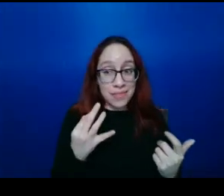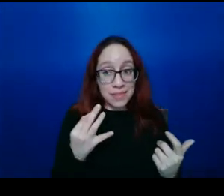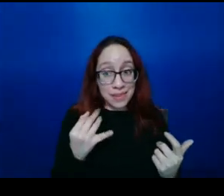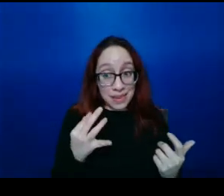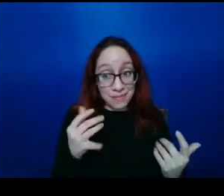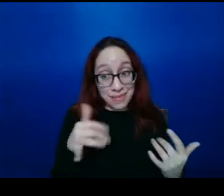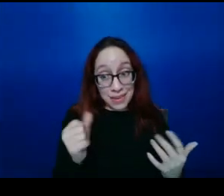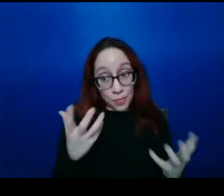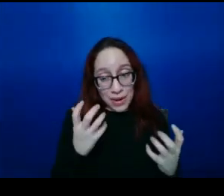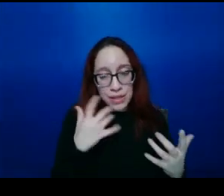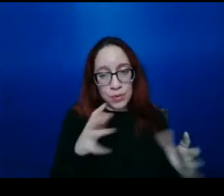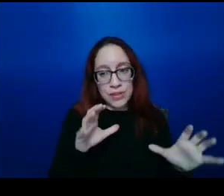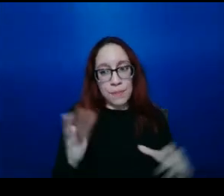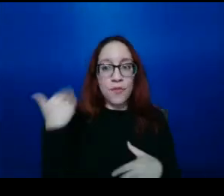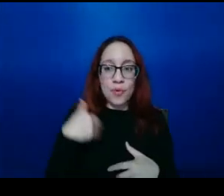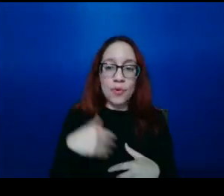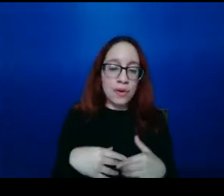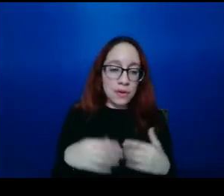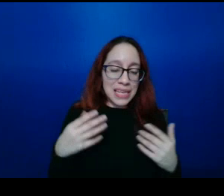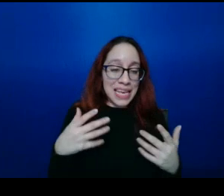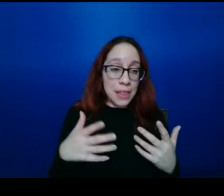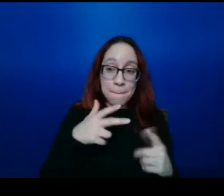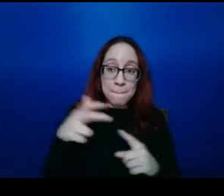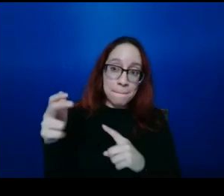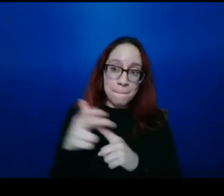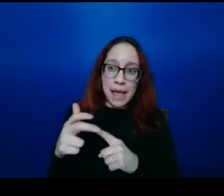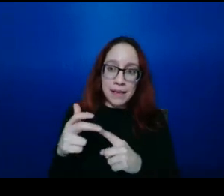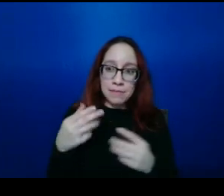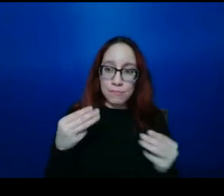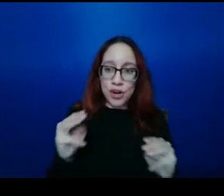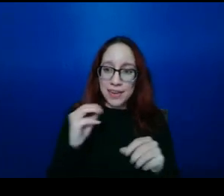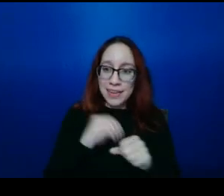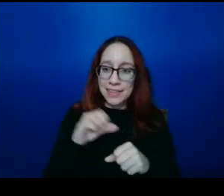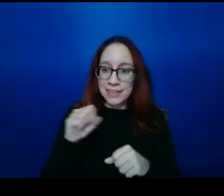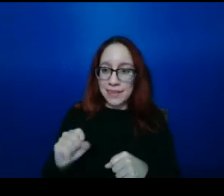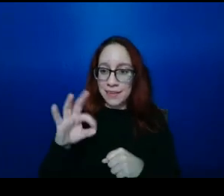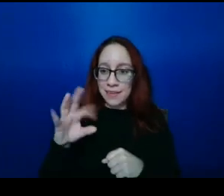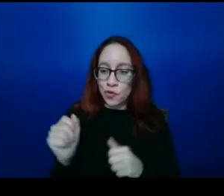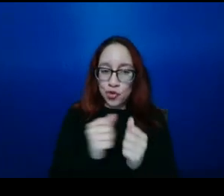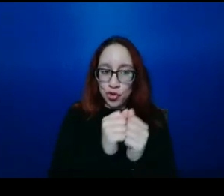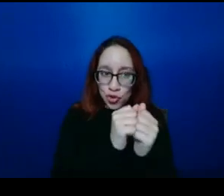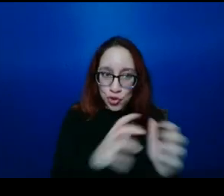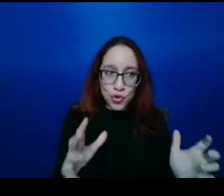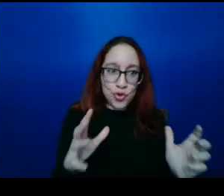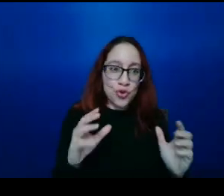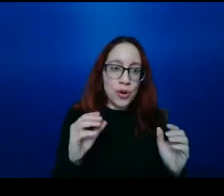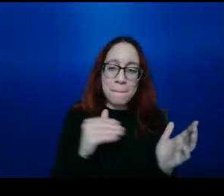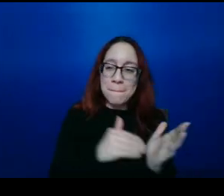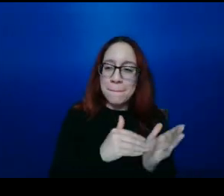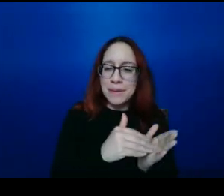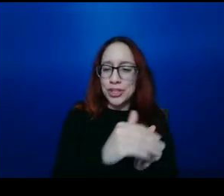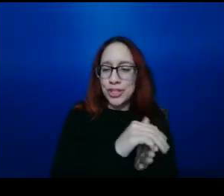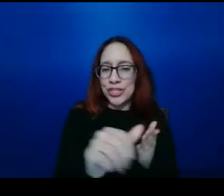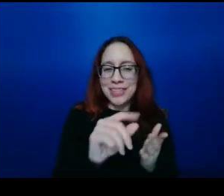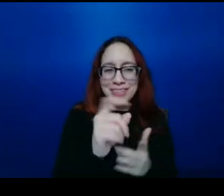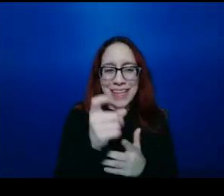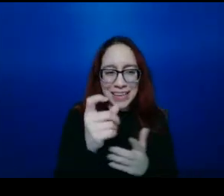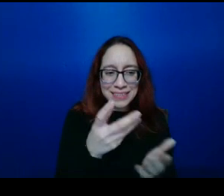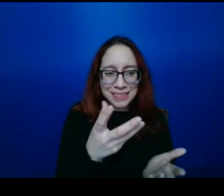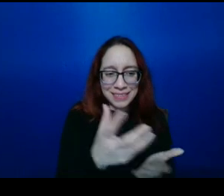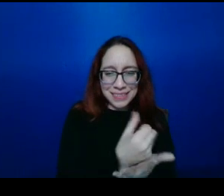greatest market in the modern era of South Florida. And you would lose millions of dollars in tax